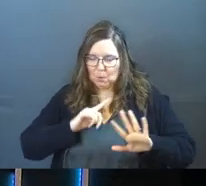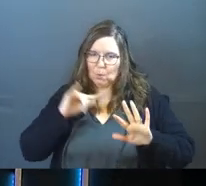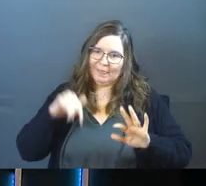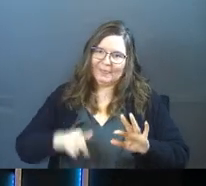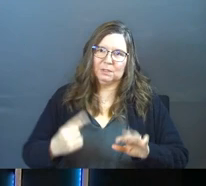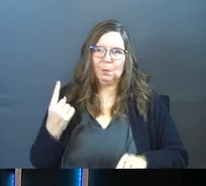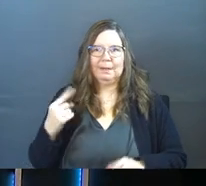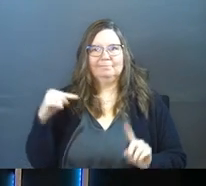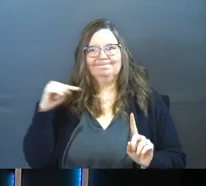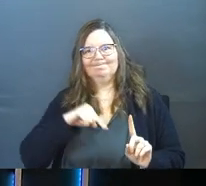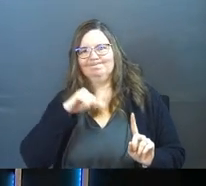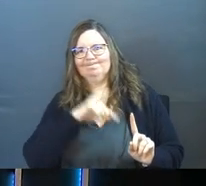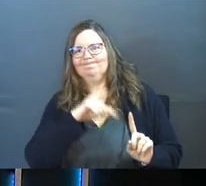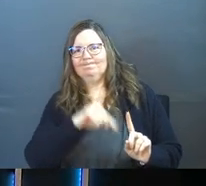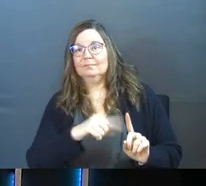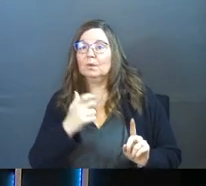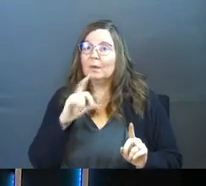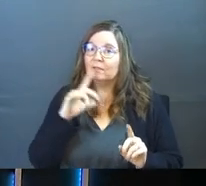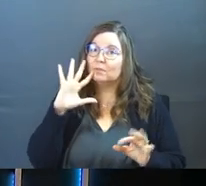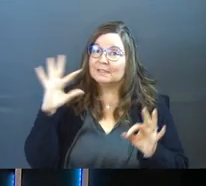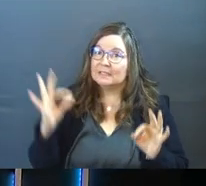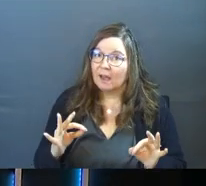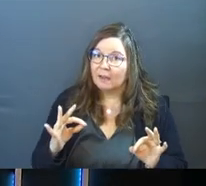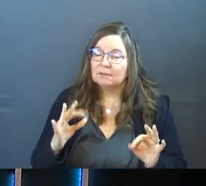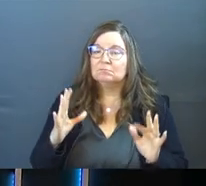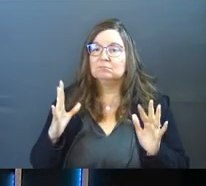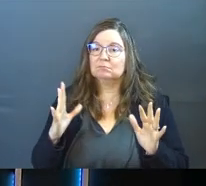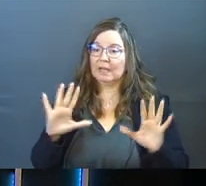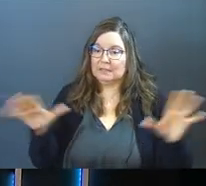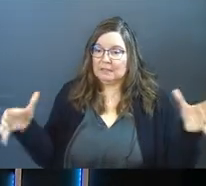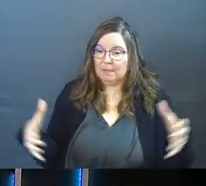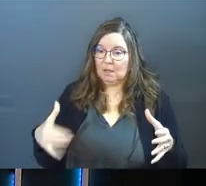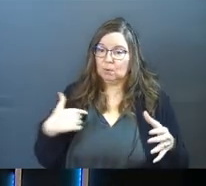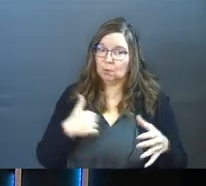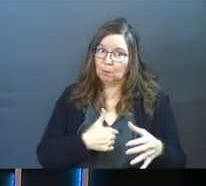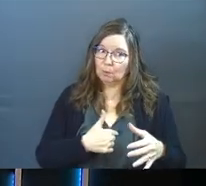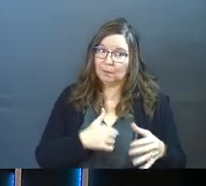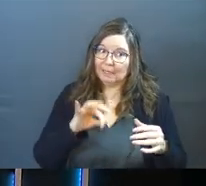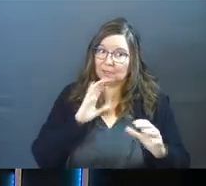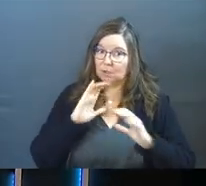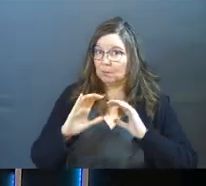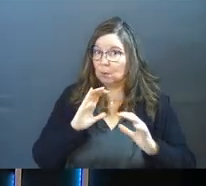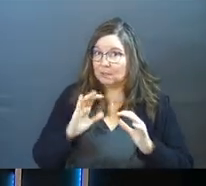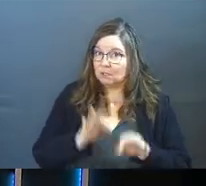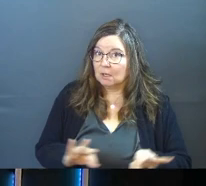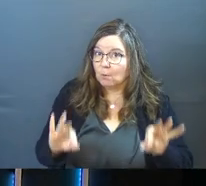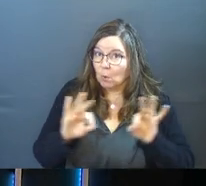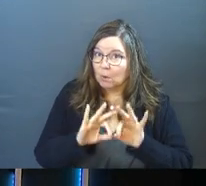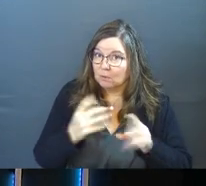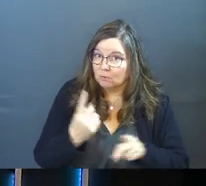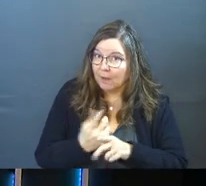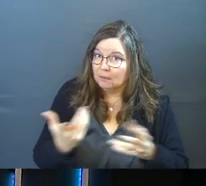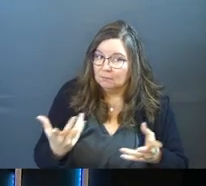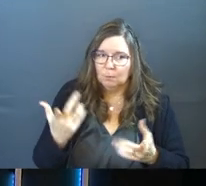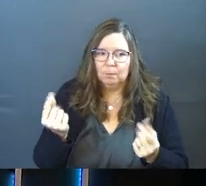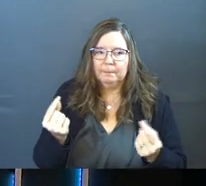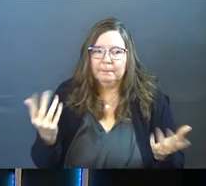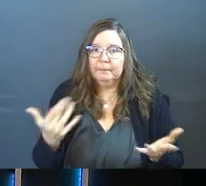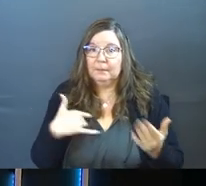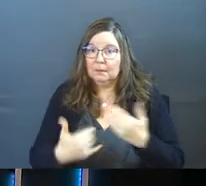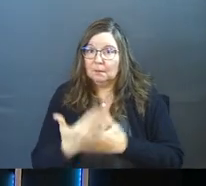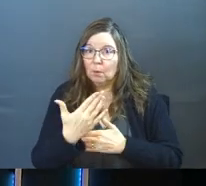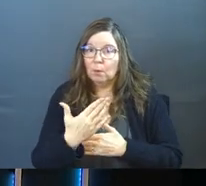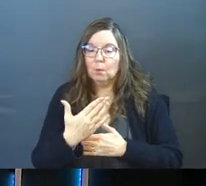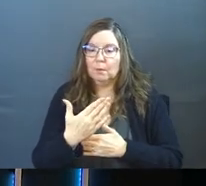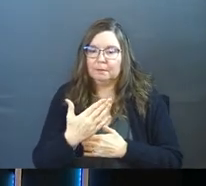man, this one. And so I guess we have to decide as a body, like, is communication important, right? What are we doing here this